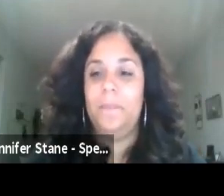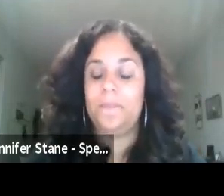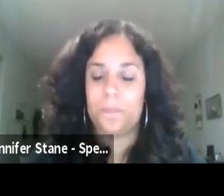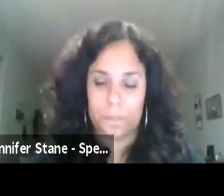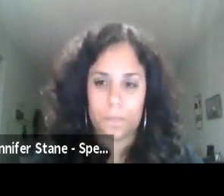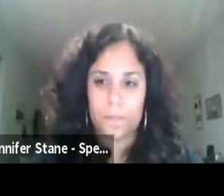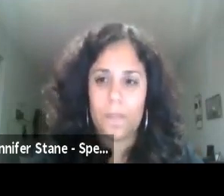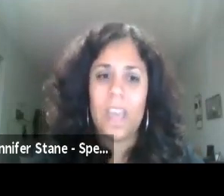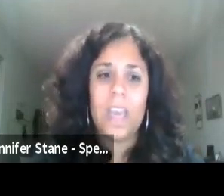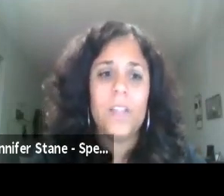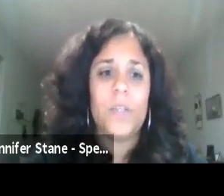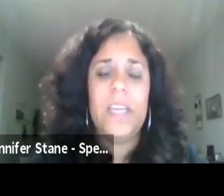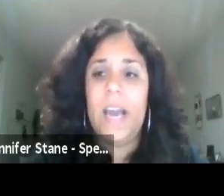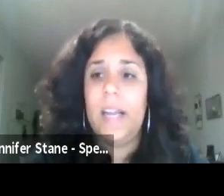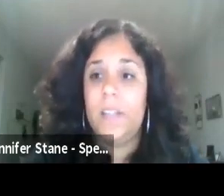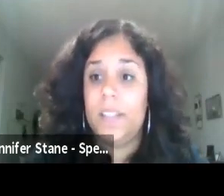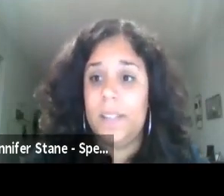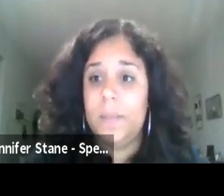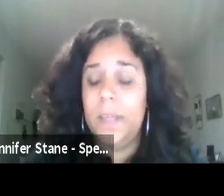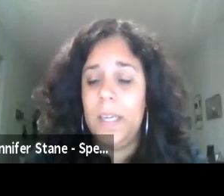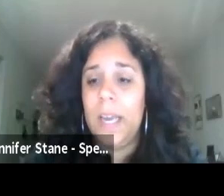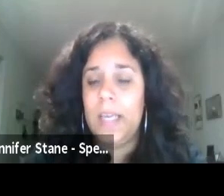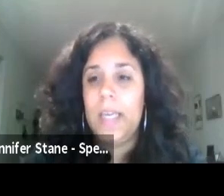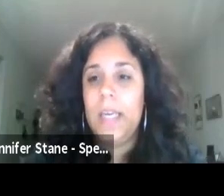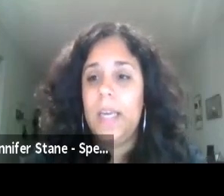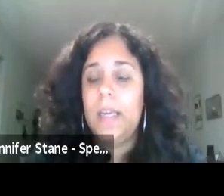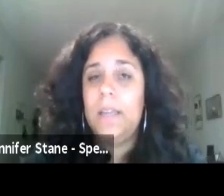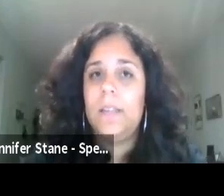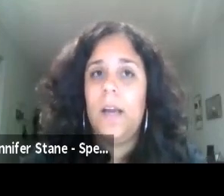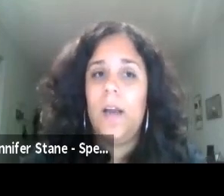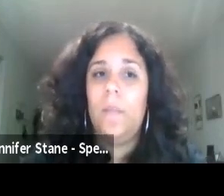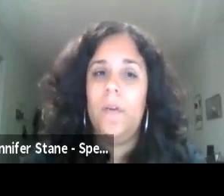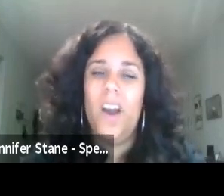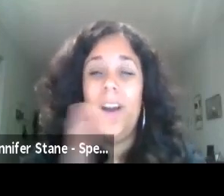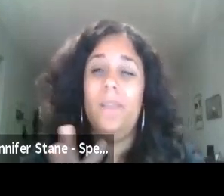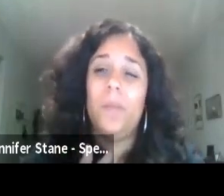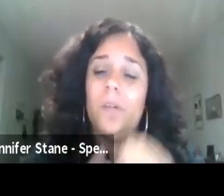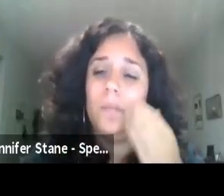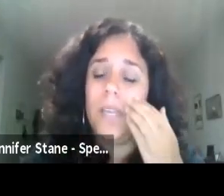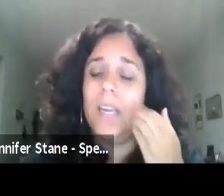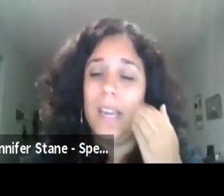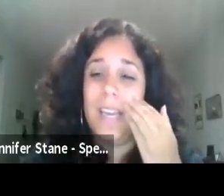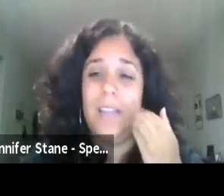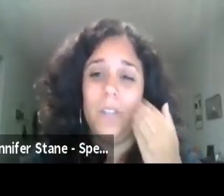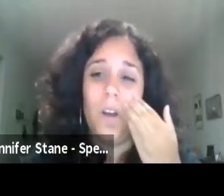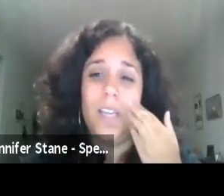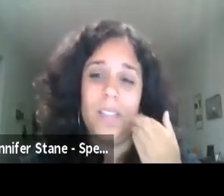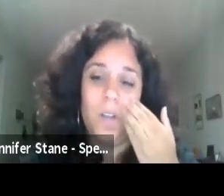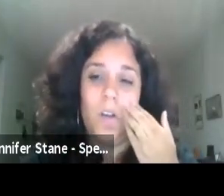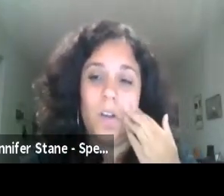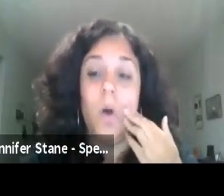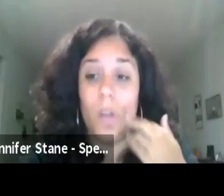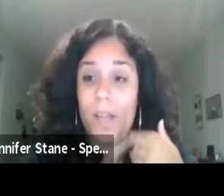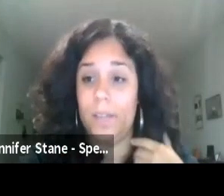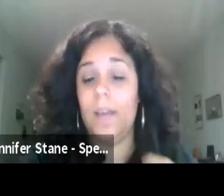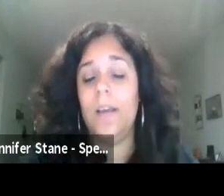about him. So he has autism, and he is not nonverbal. He can talk. He doesn't